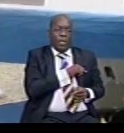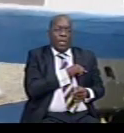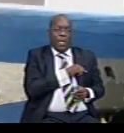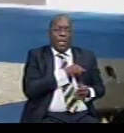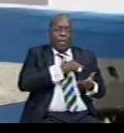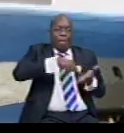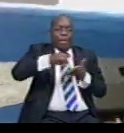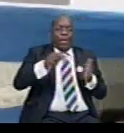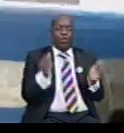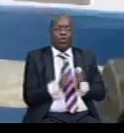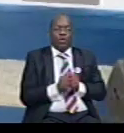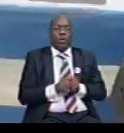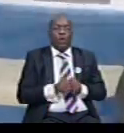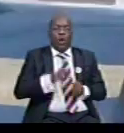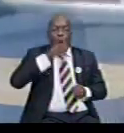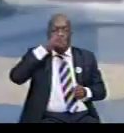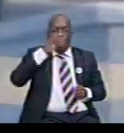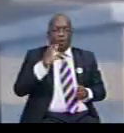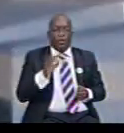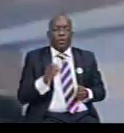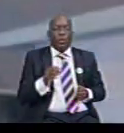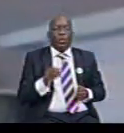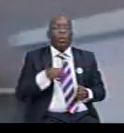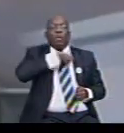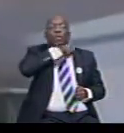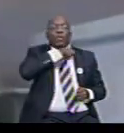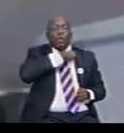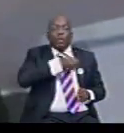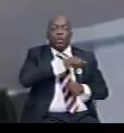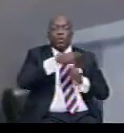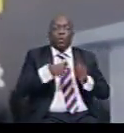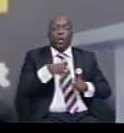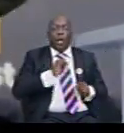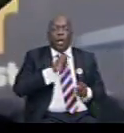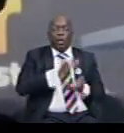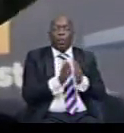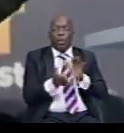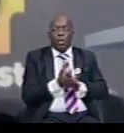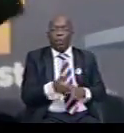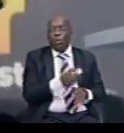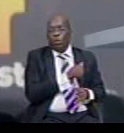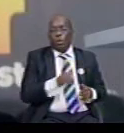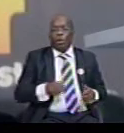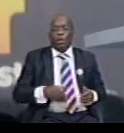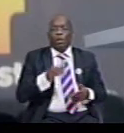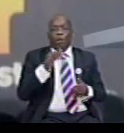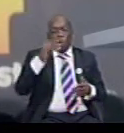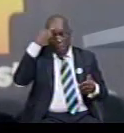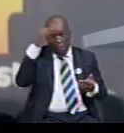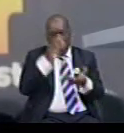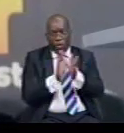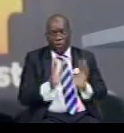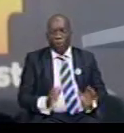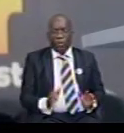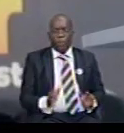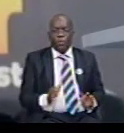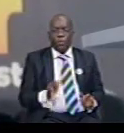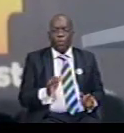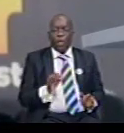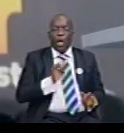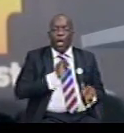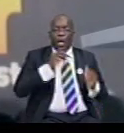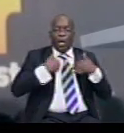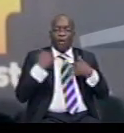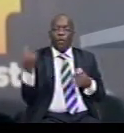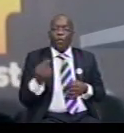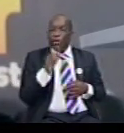When I became a believer, born again believer, I've always been religious all my life. My daddy was